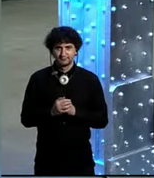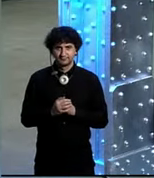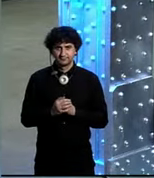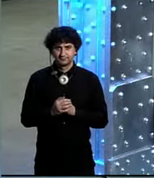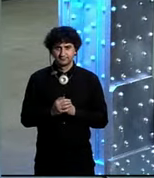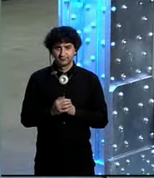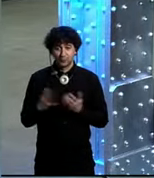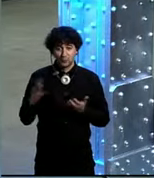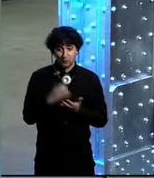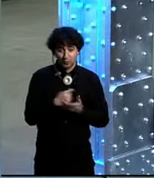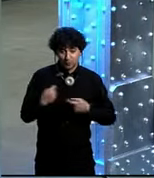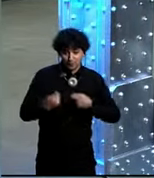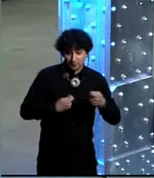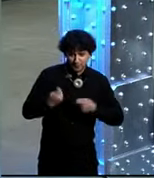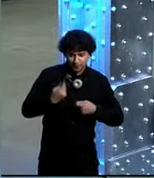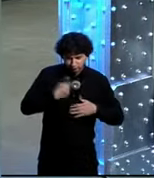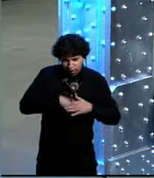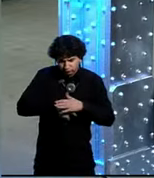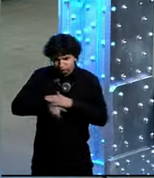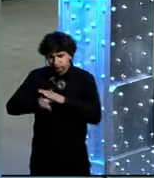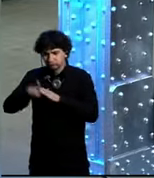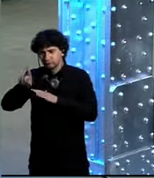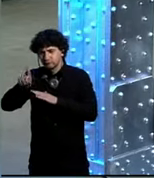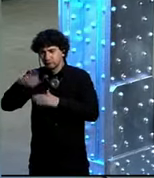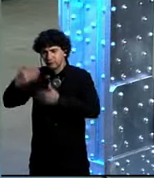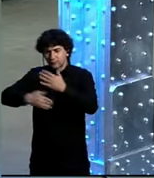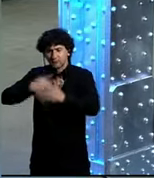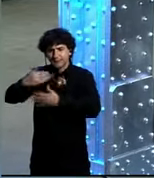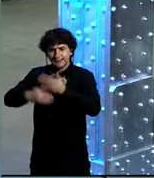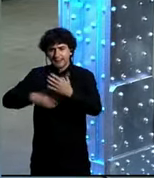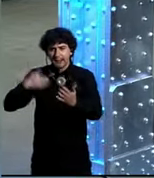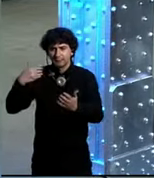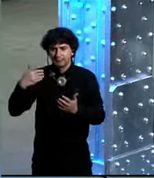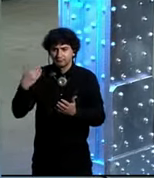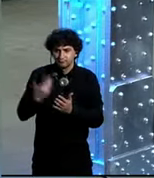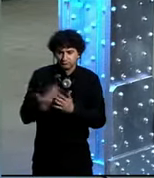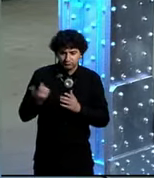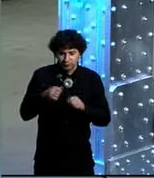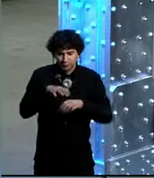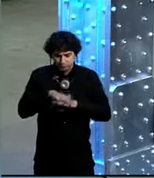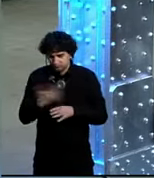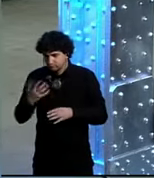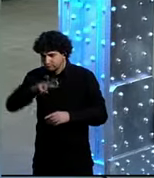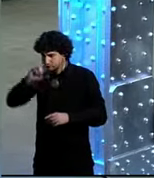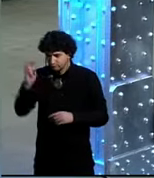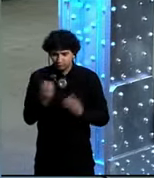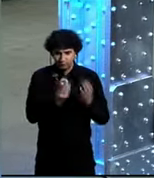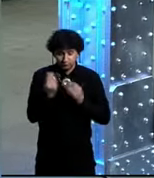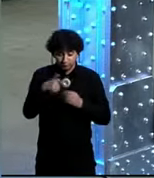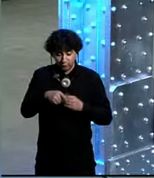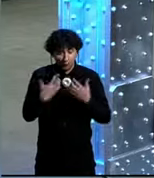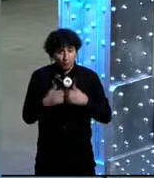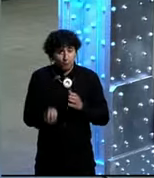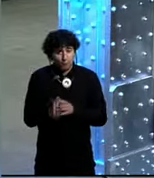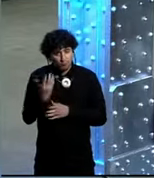evolve more and more into cross-media, multi-platform, since that's where all the production is going anyway. So it just makes